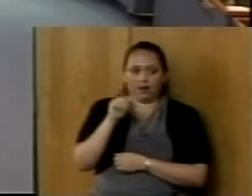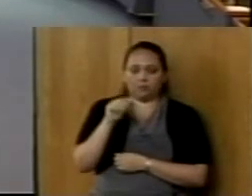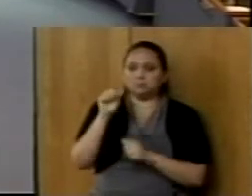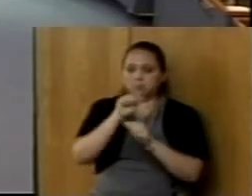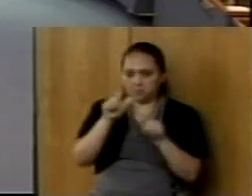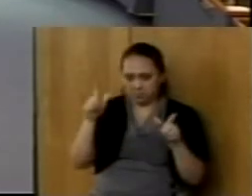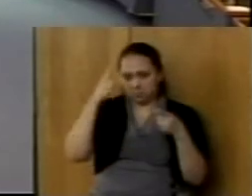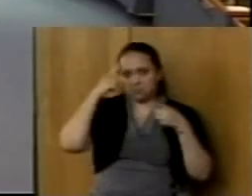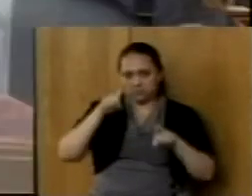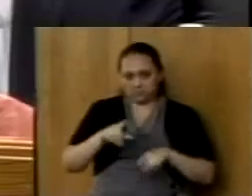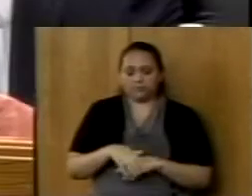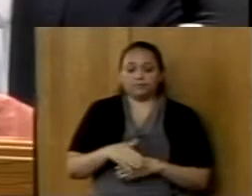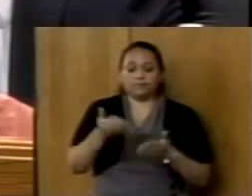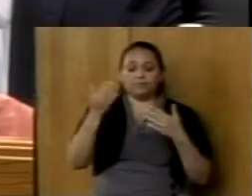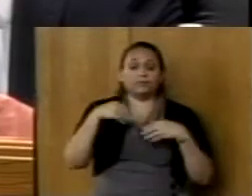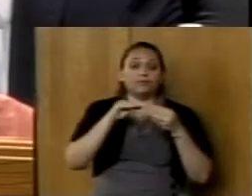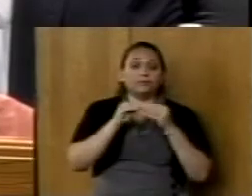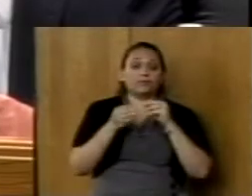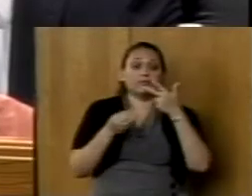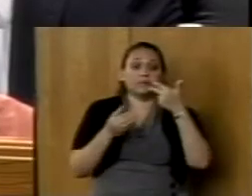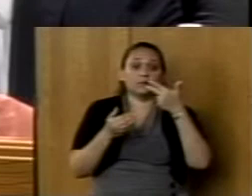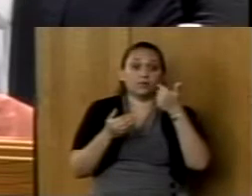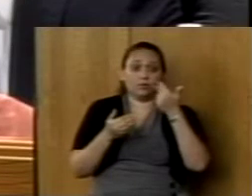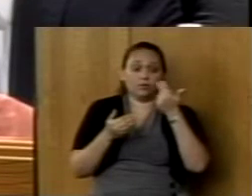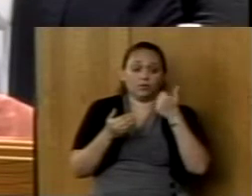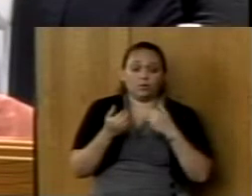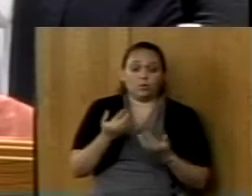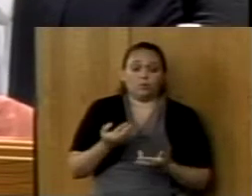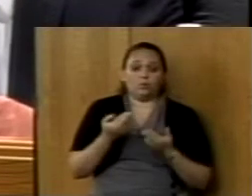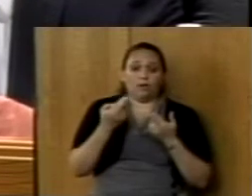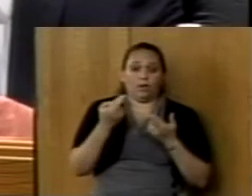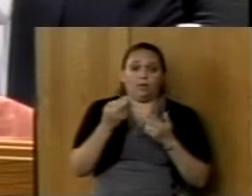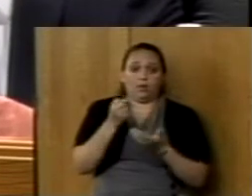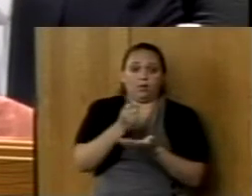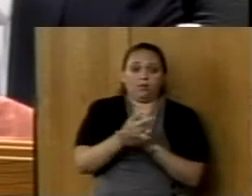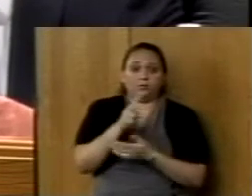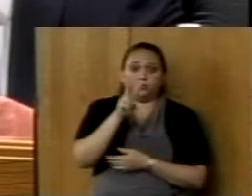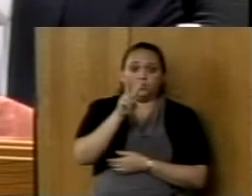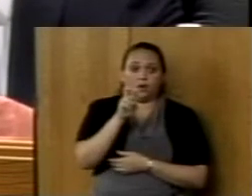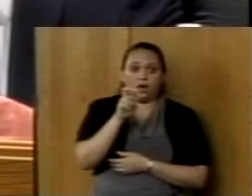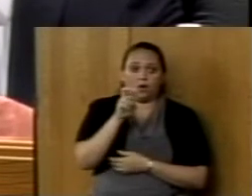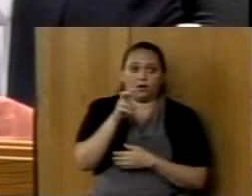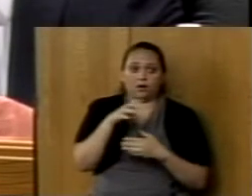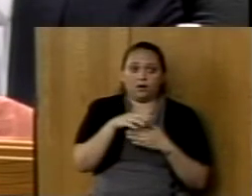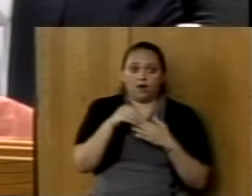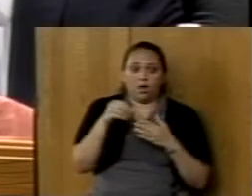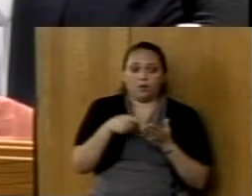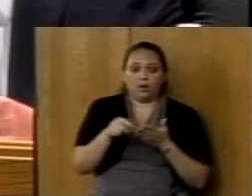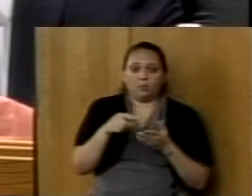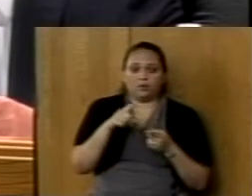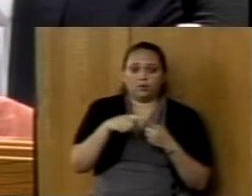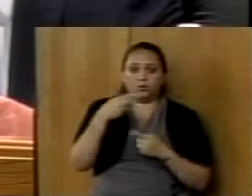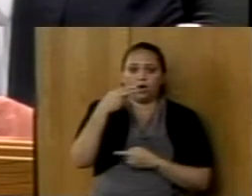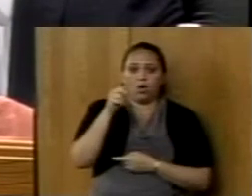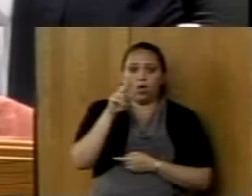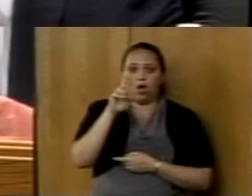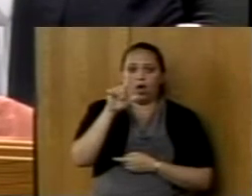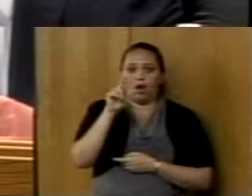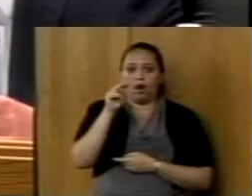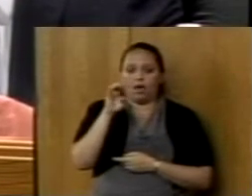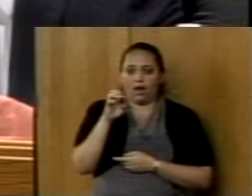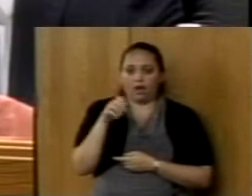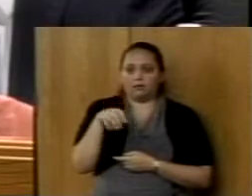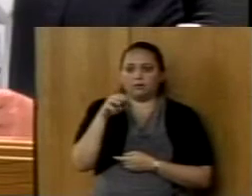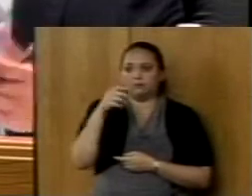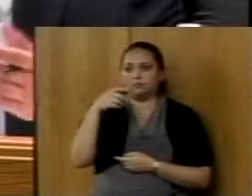passed unanimously. Moving on to item 13, recommend approval of a $200 payment to Heartline Dacus Barger Dryer.